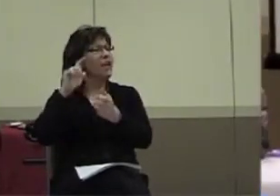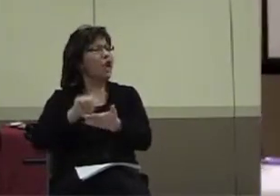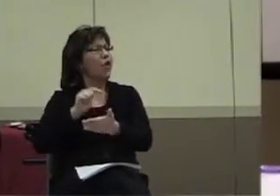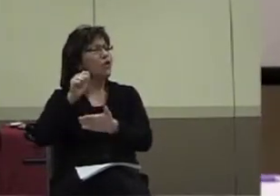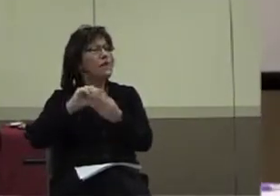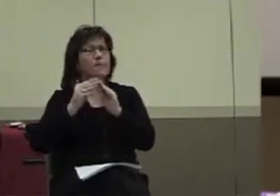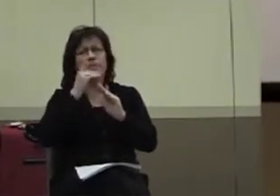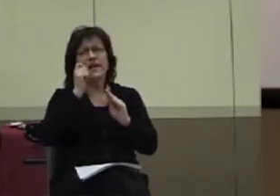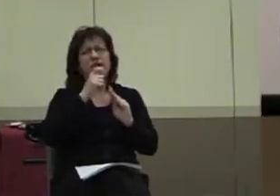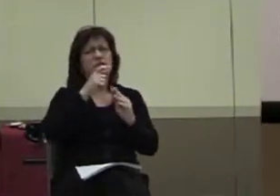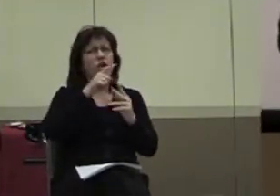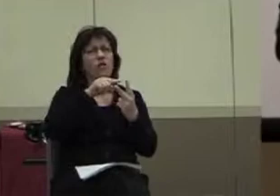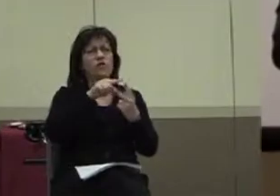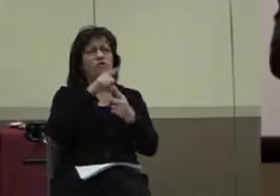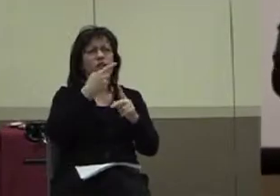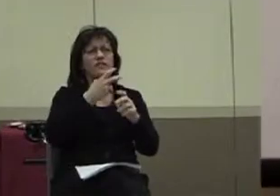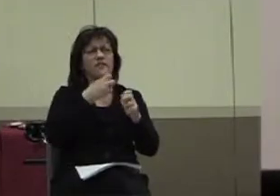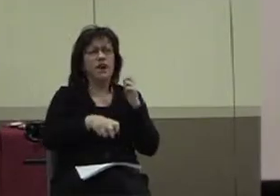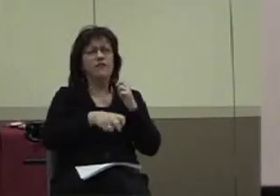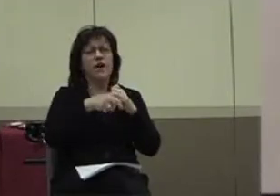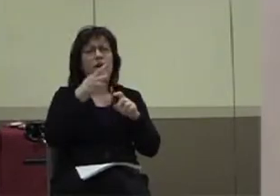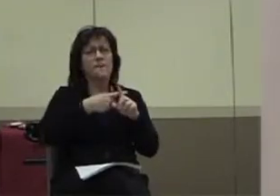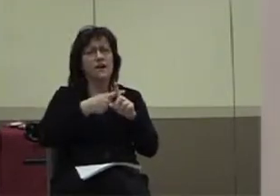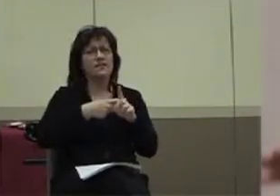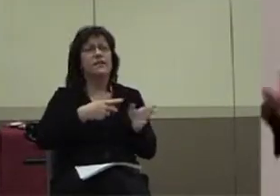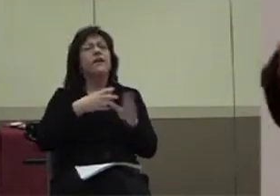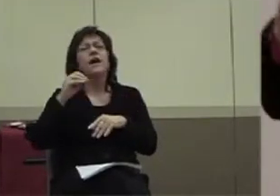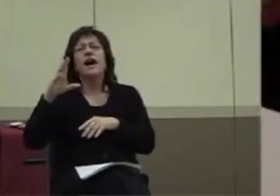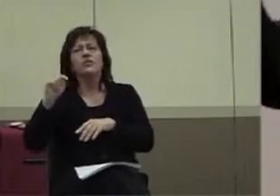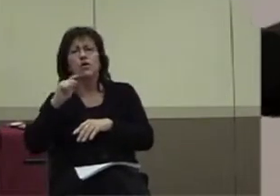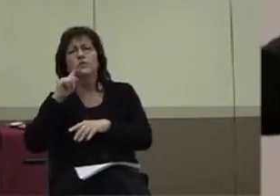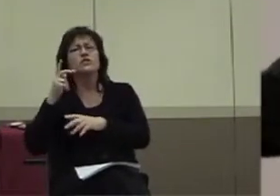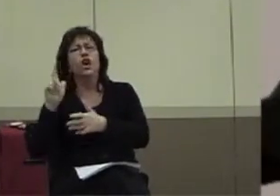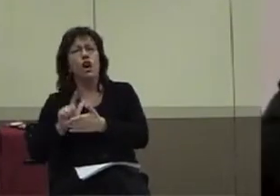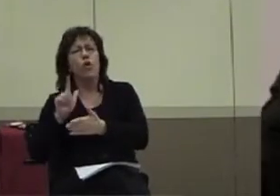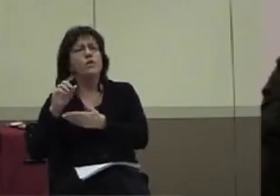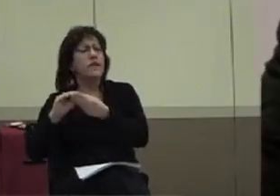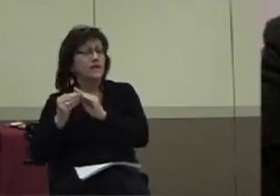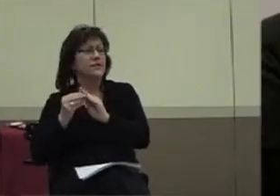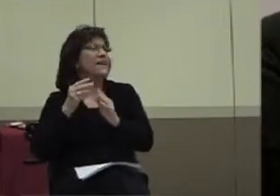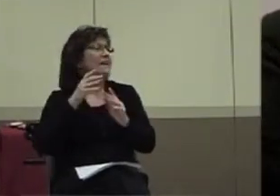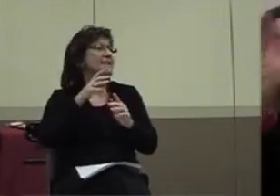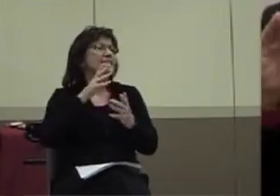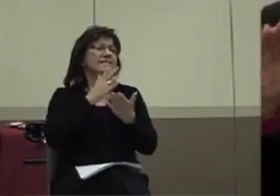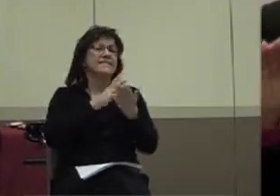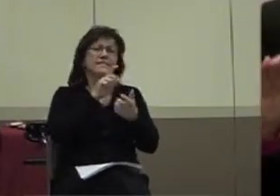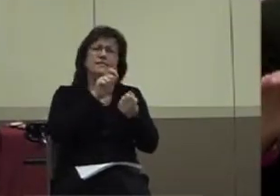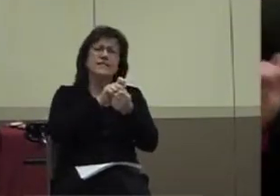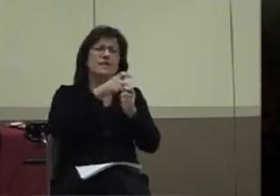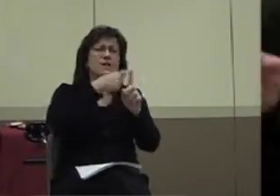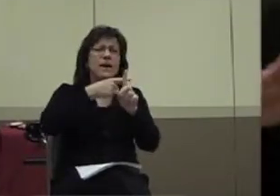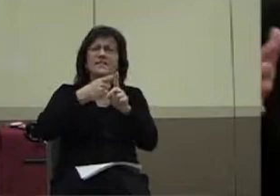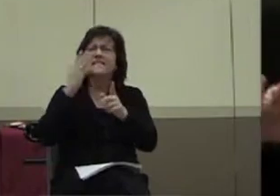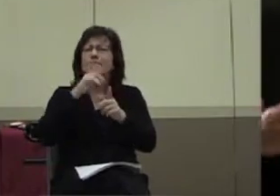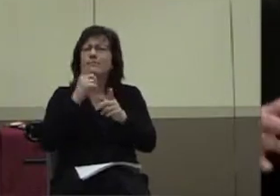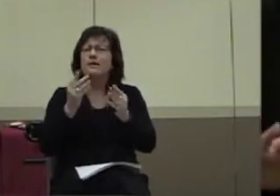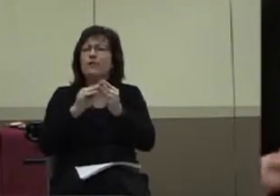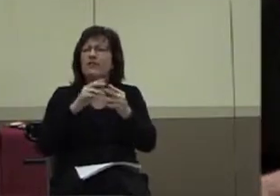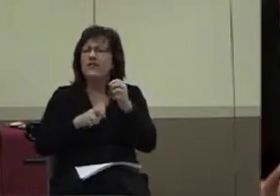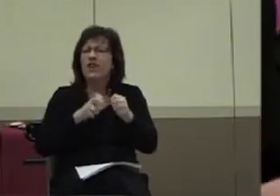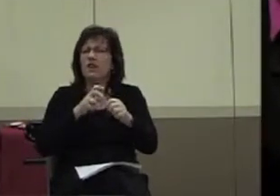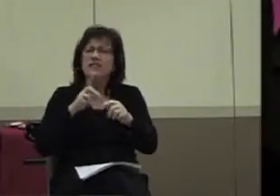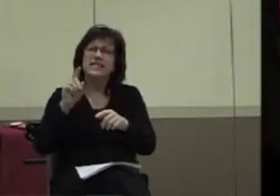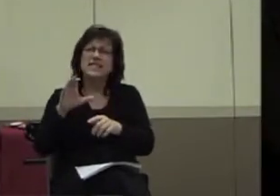because April and May are tough months. October, I get lower numbers. I've just noticed certain months seem to be more difficult. December,